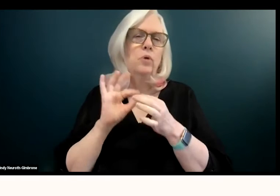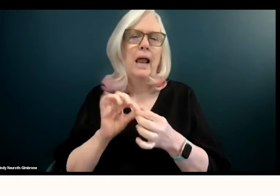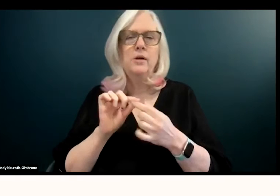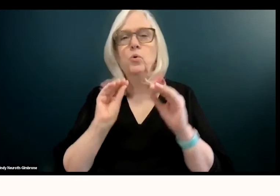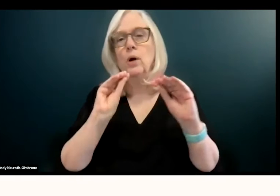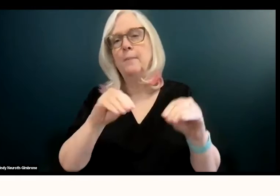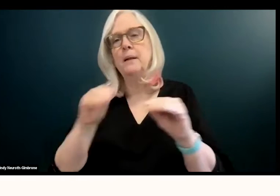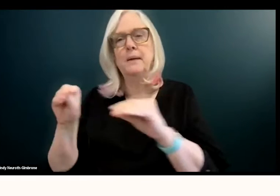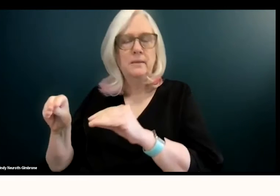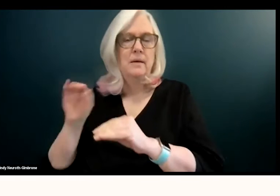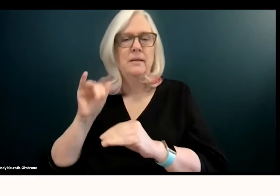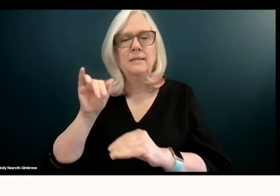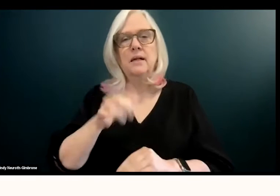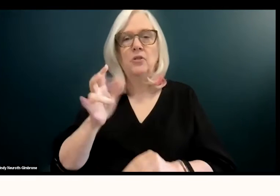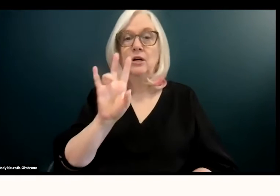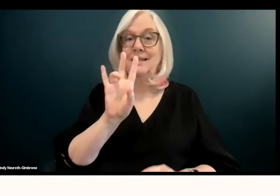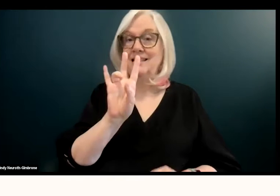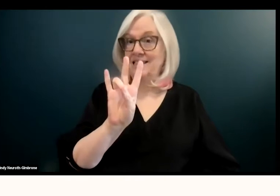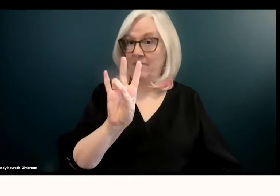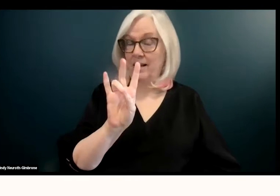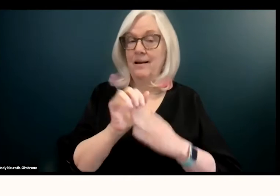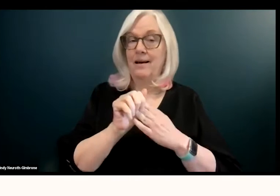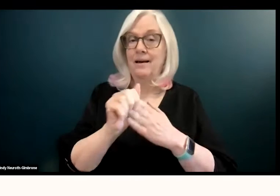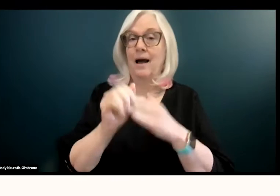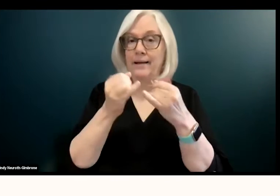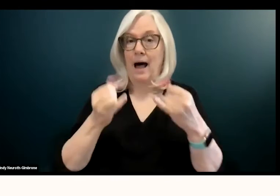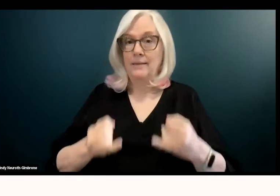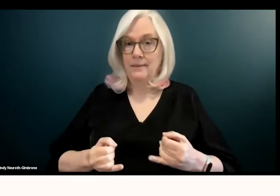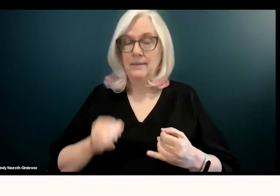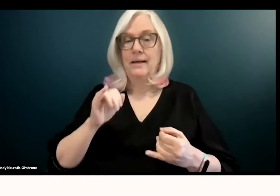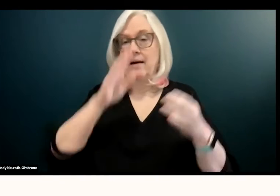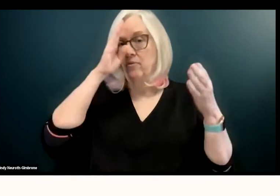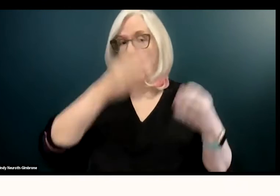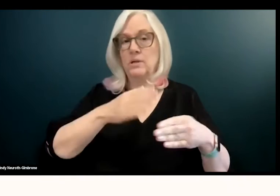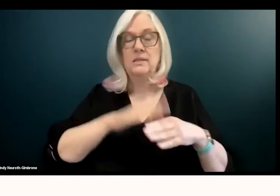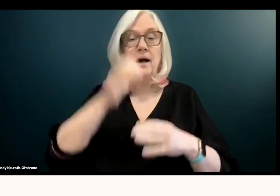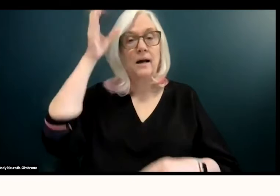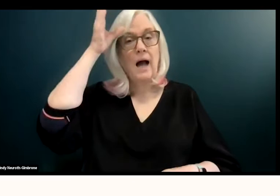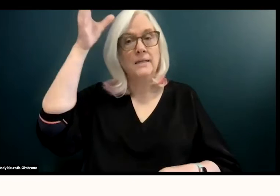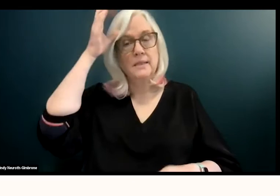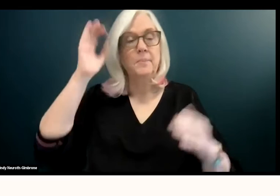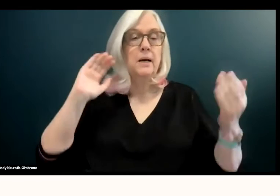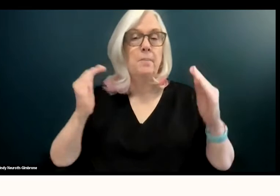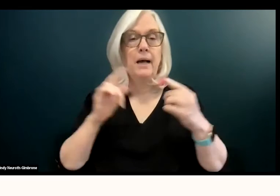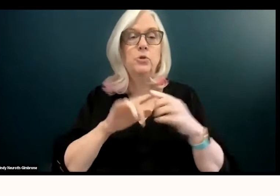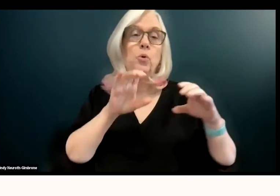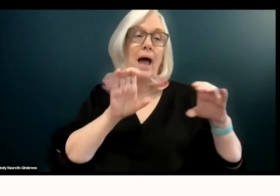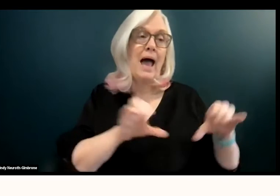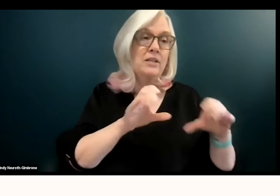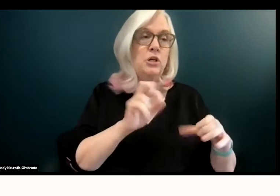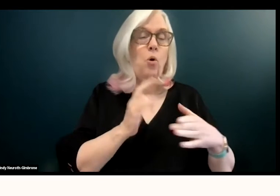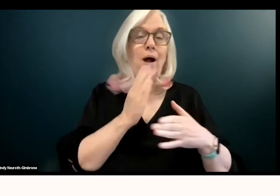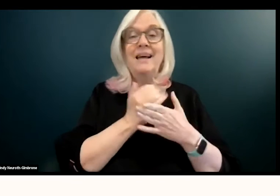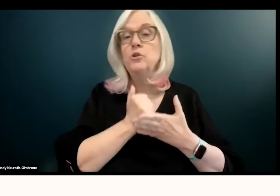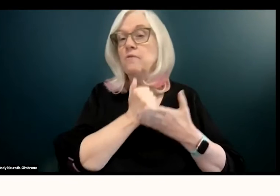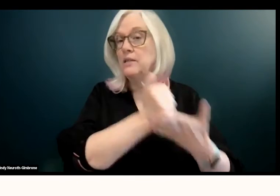as another set of guidelines. And this one just really focuses more on concepts as opposed to action or intervention.